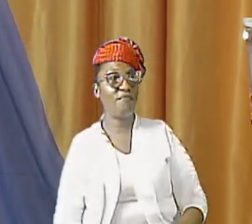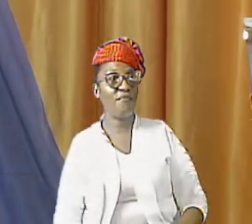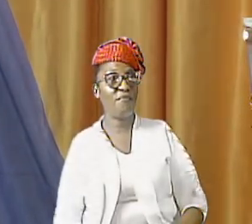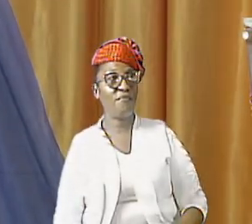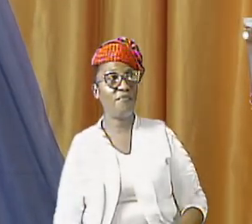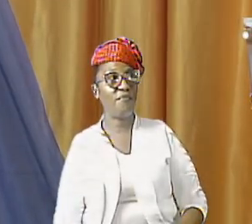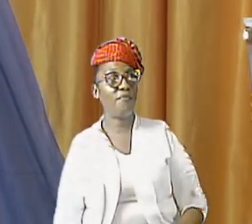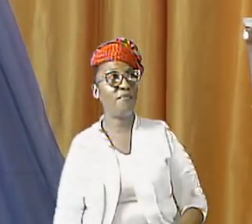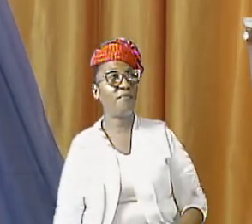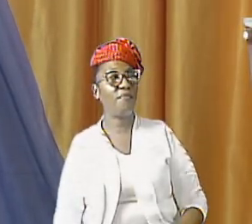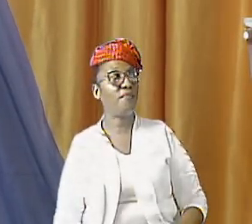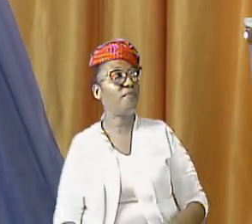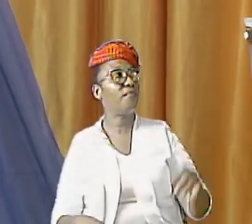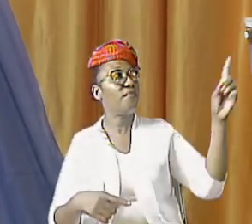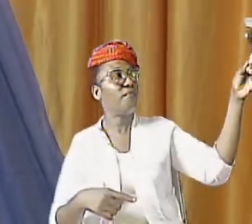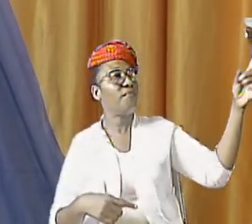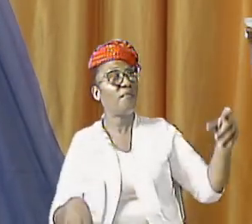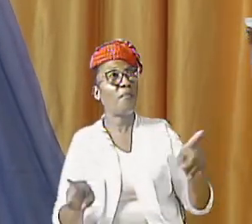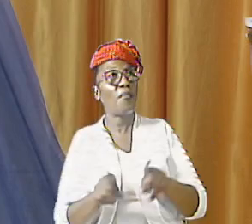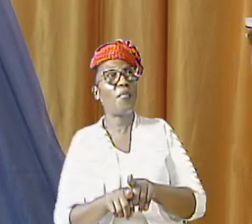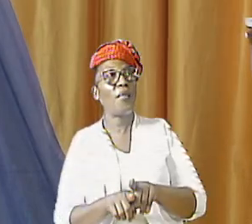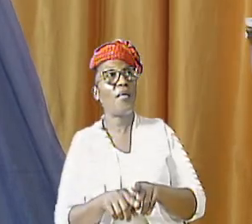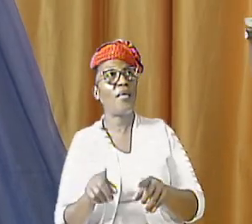Hallelujah. I would like to